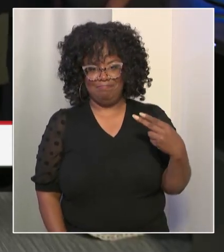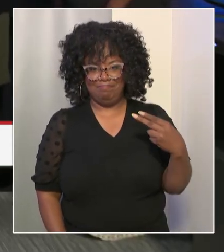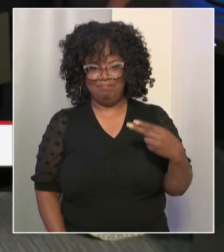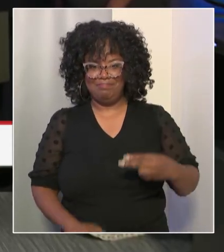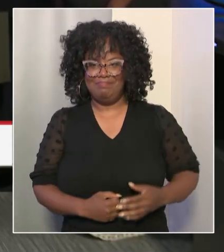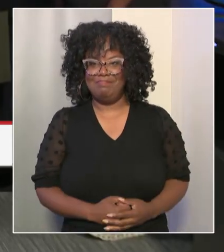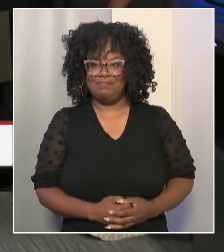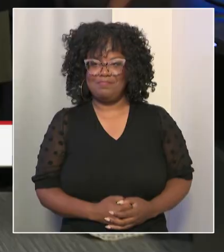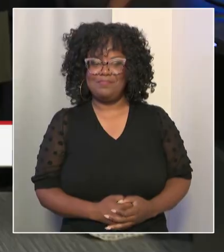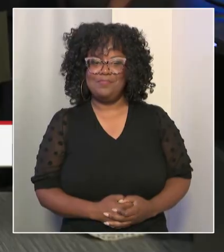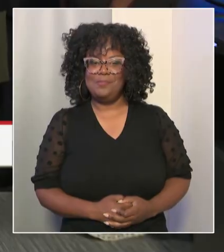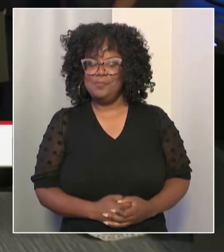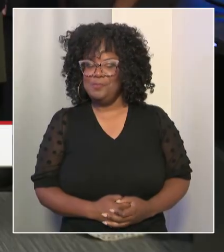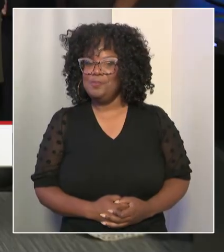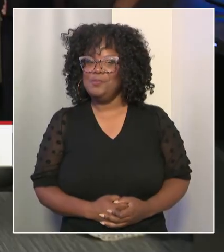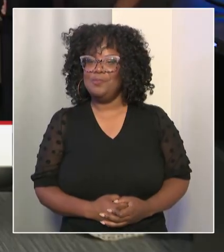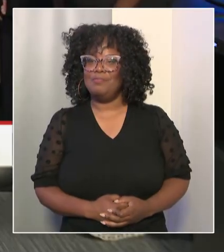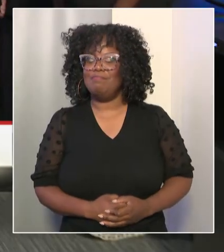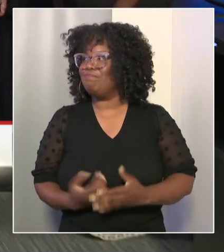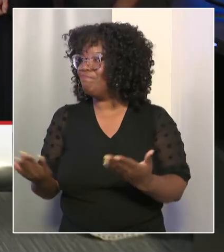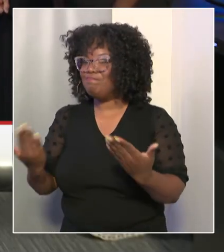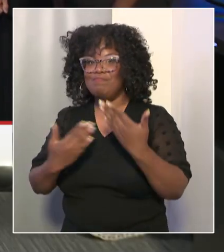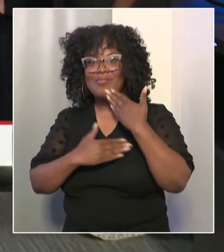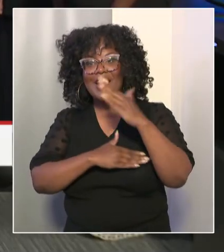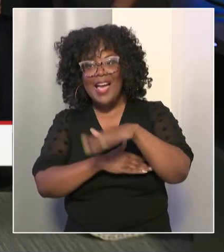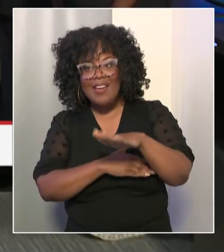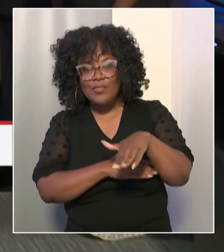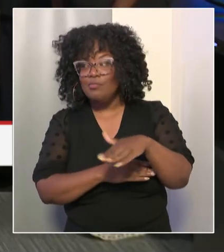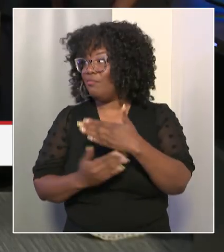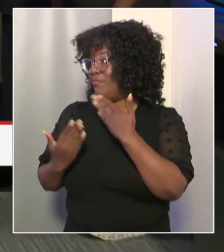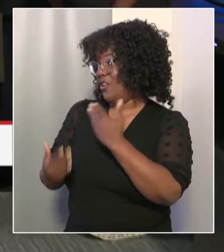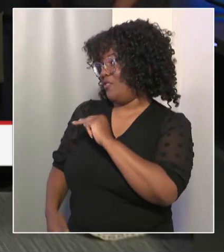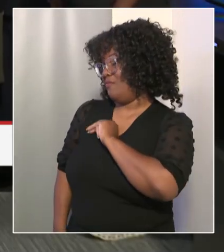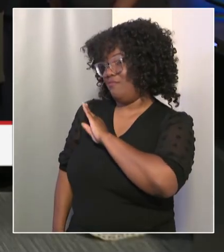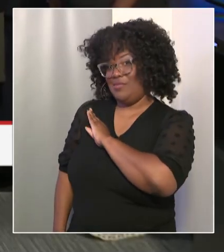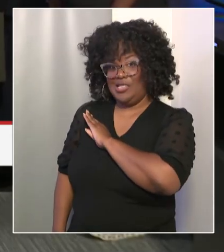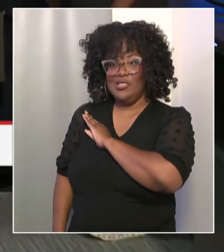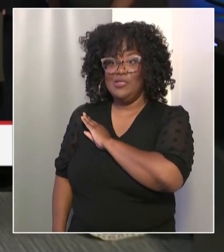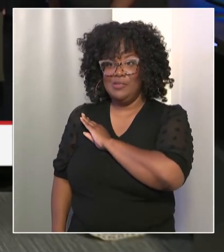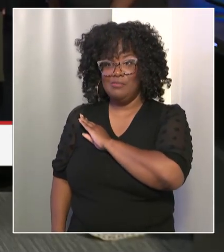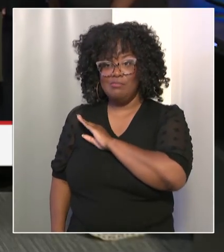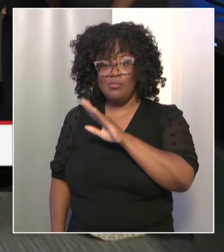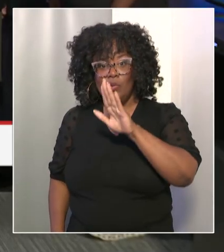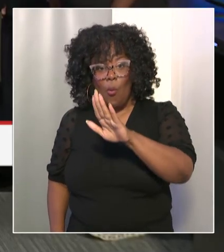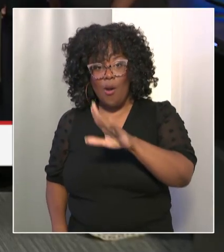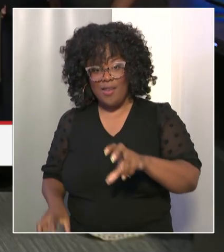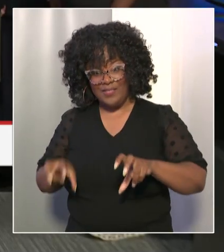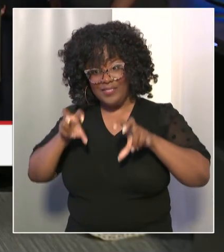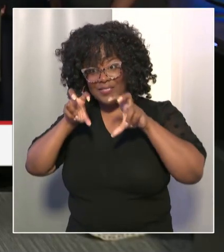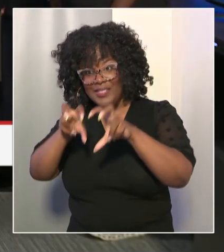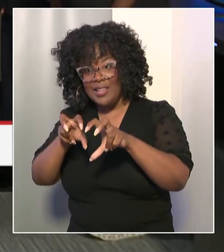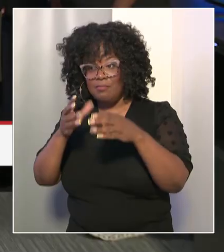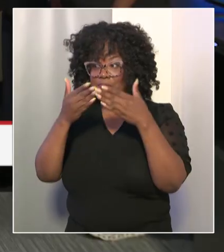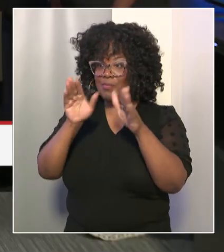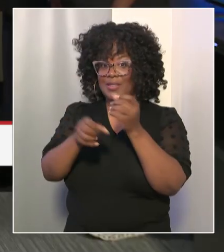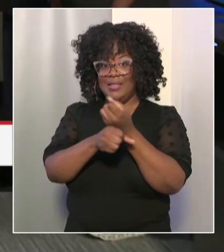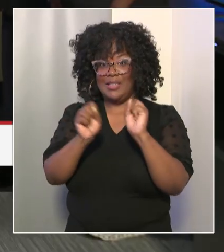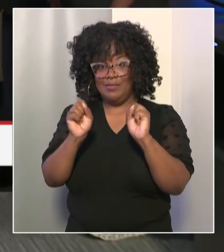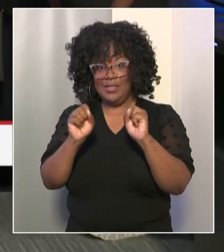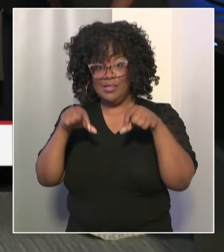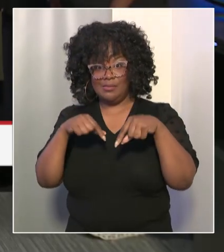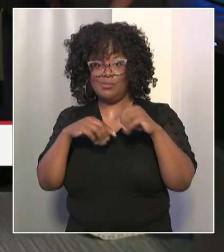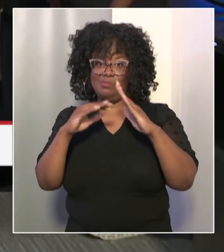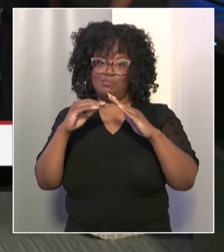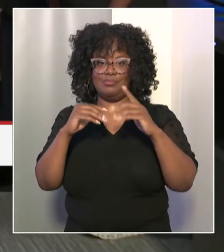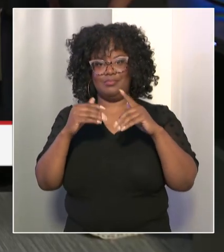Good afternoon. Thank you so much, Mayor, for your continued investment in the district's public safety and justice ecosystem. I'm Lindsay Appiah, Deputy Mayor for